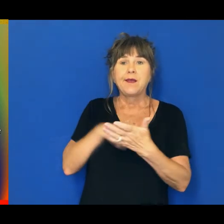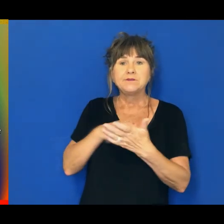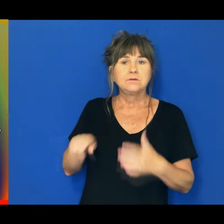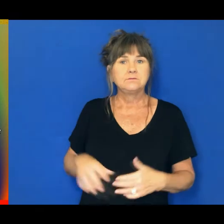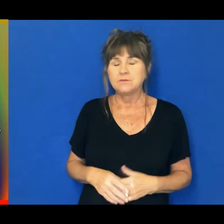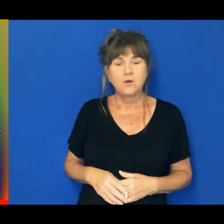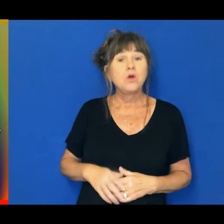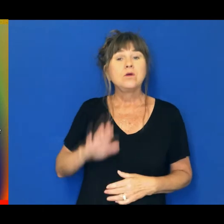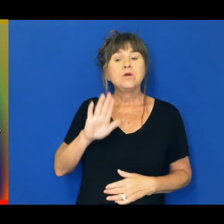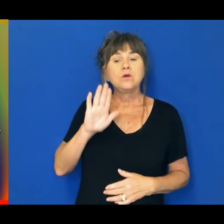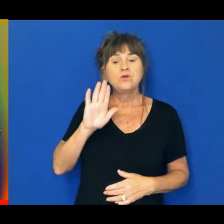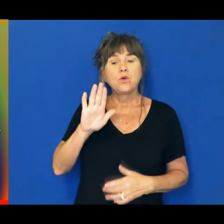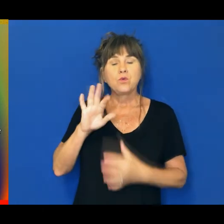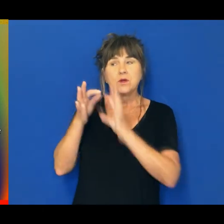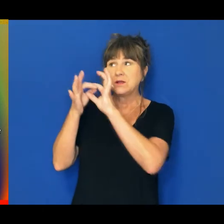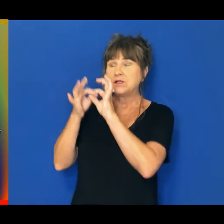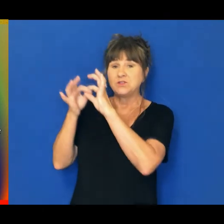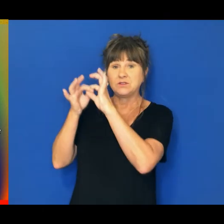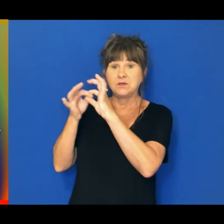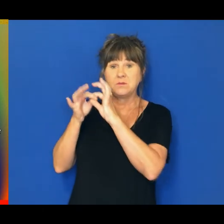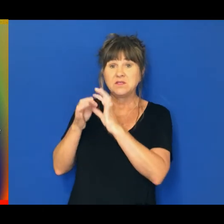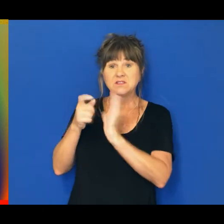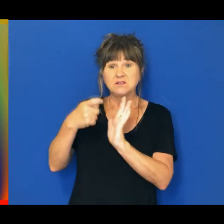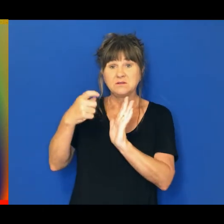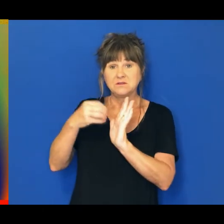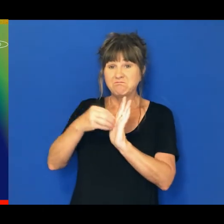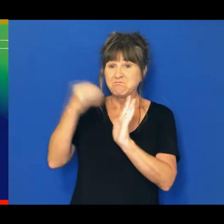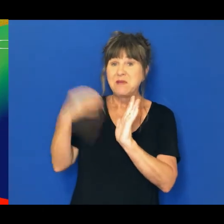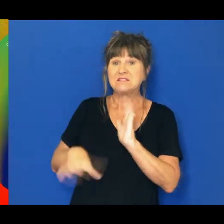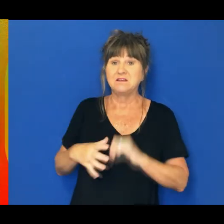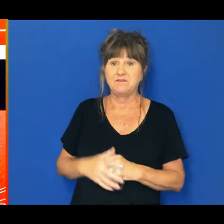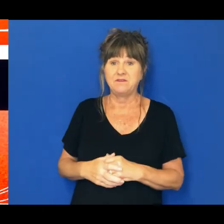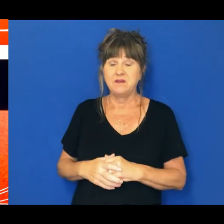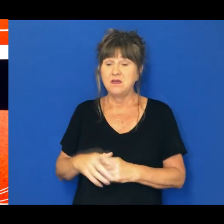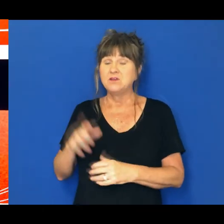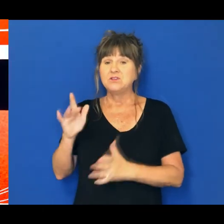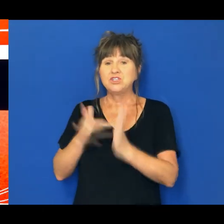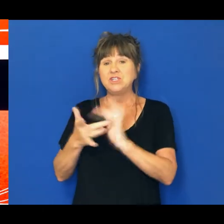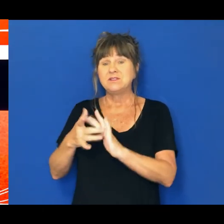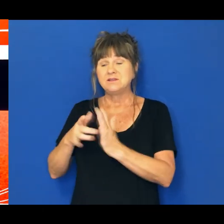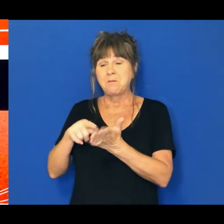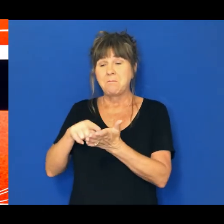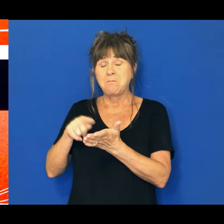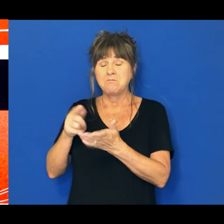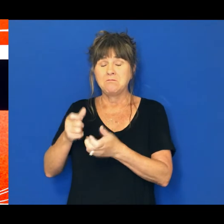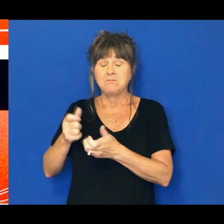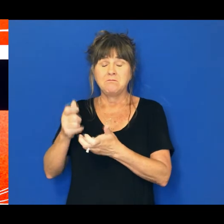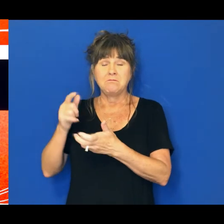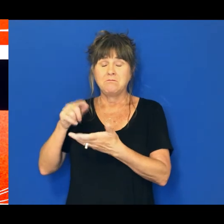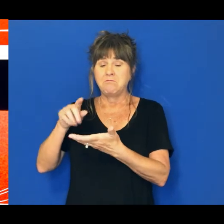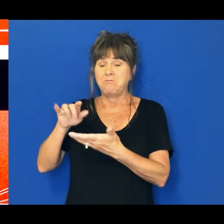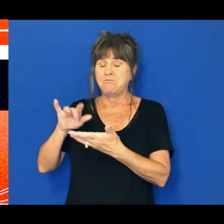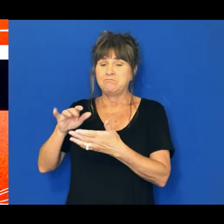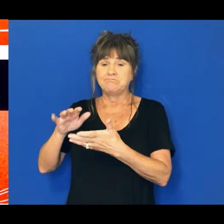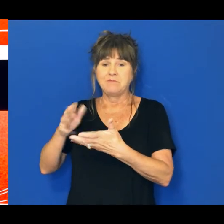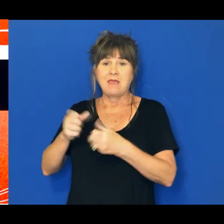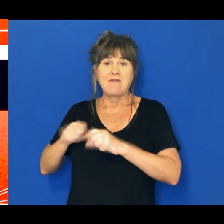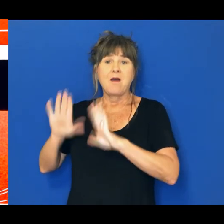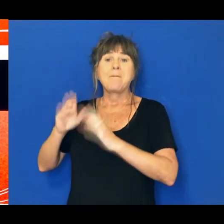honest with you, it's expensive. In fact, it cost Jesus everything so that you can be empowered by the Holy